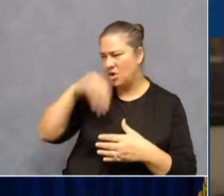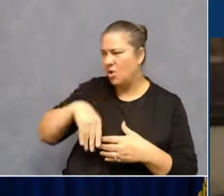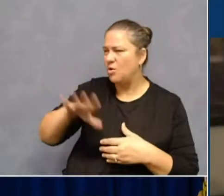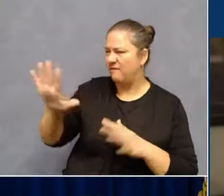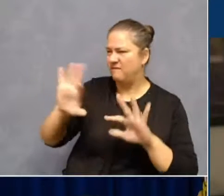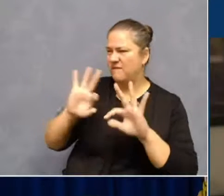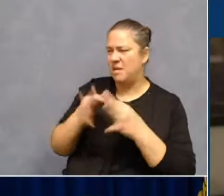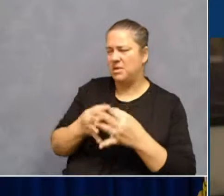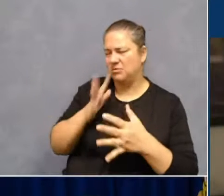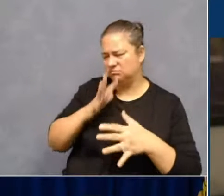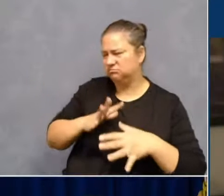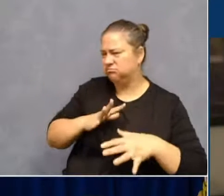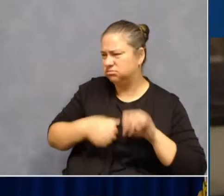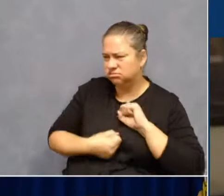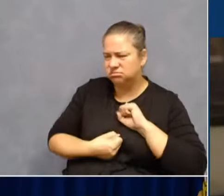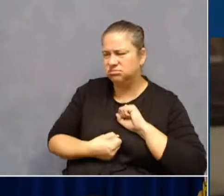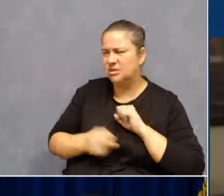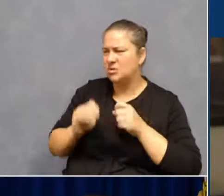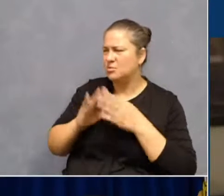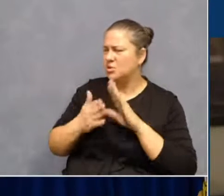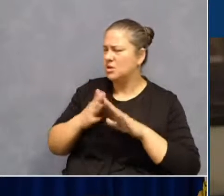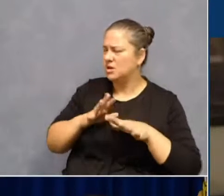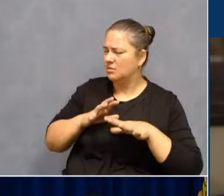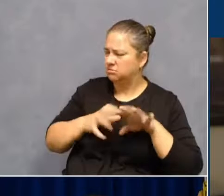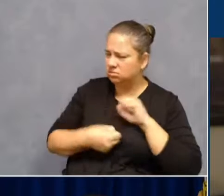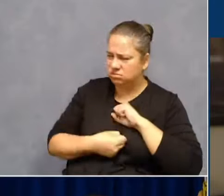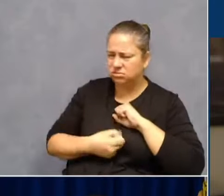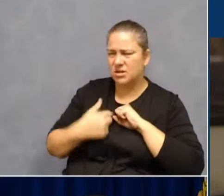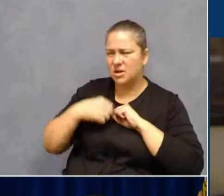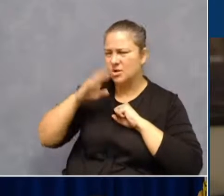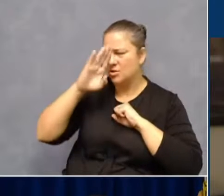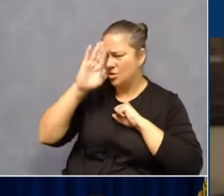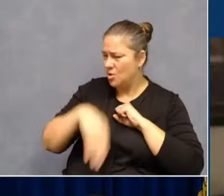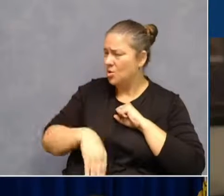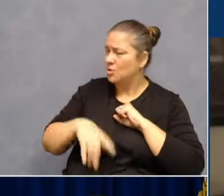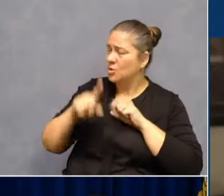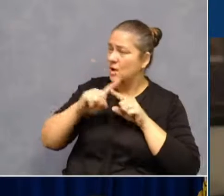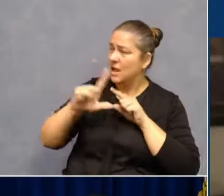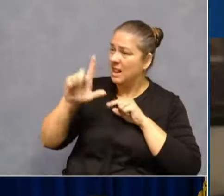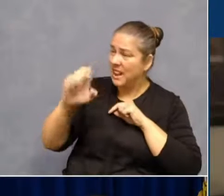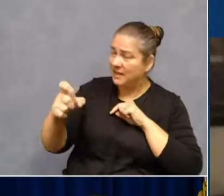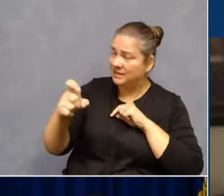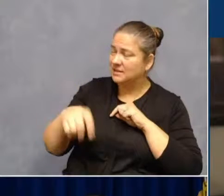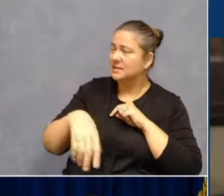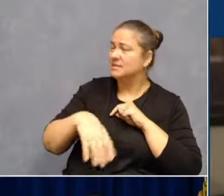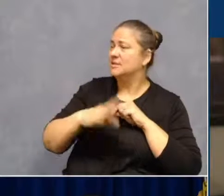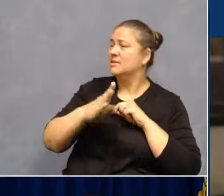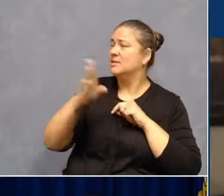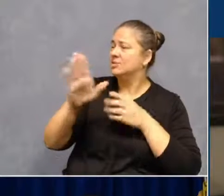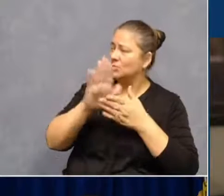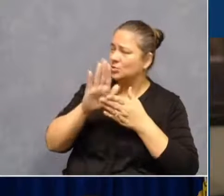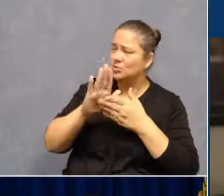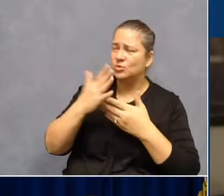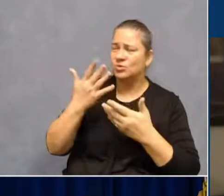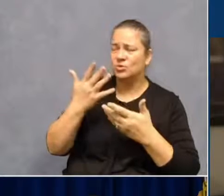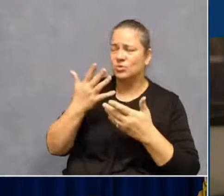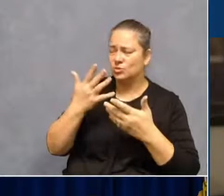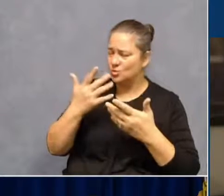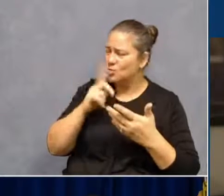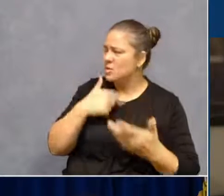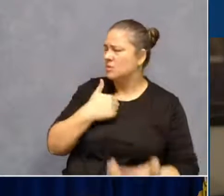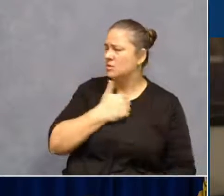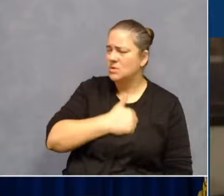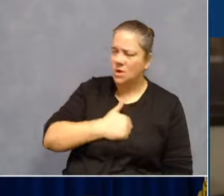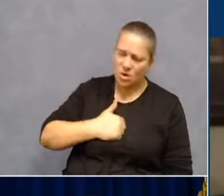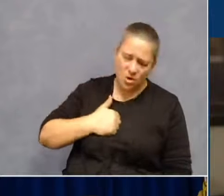community, and to Winburn, to Lexington, and to all of us. We're so sorry that this has happened,